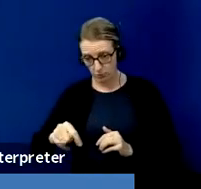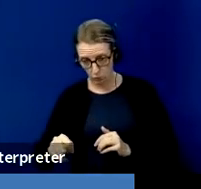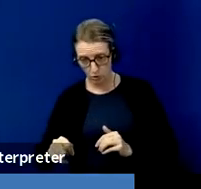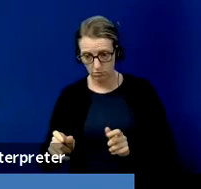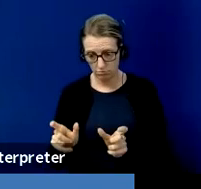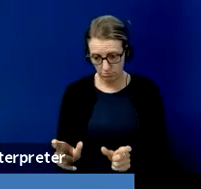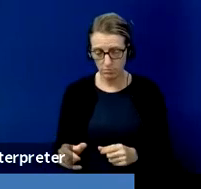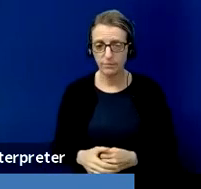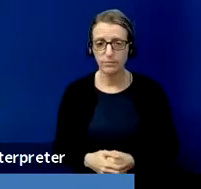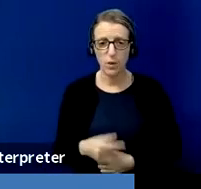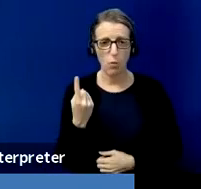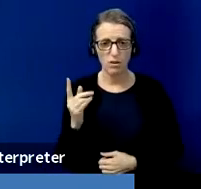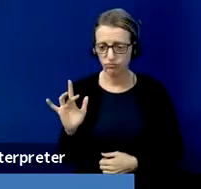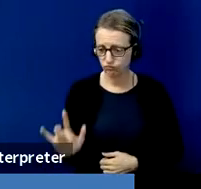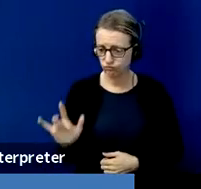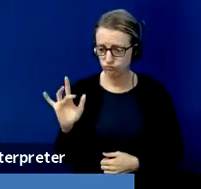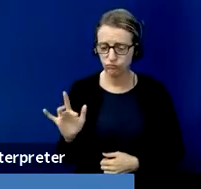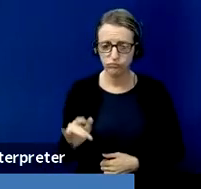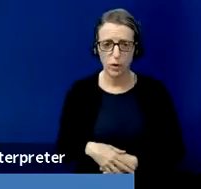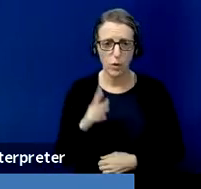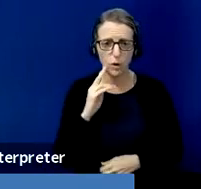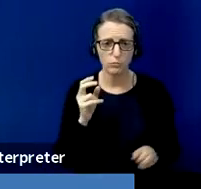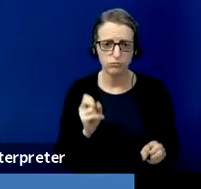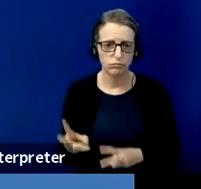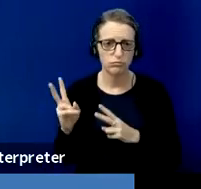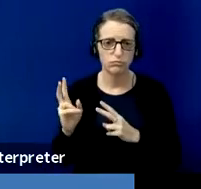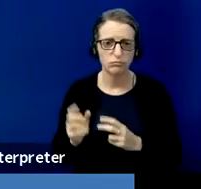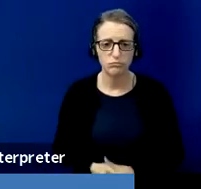So just one button you click and it exports for you.